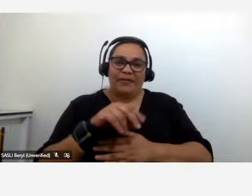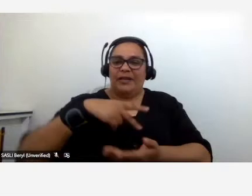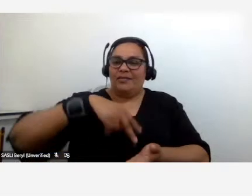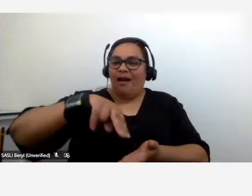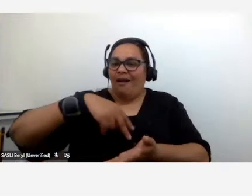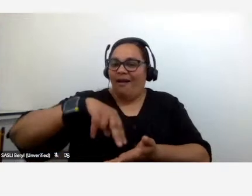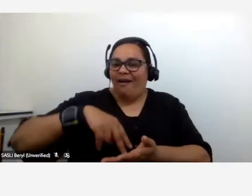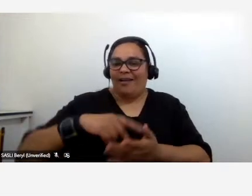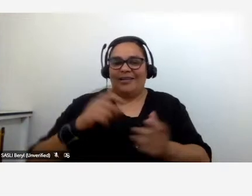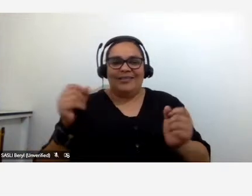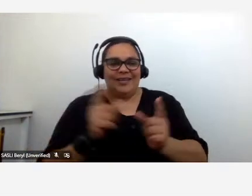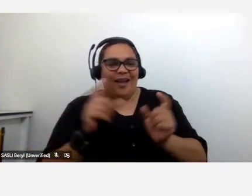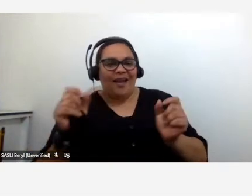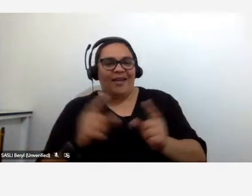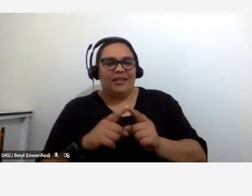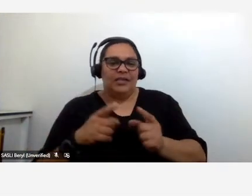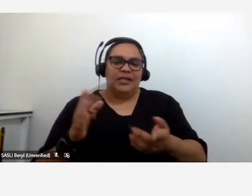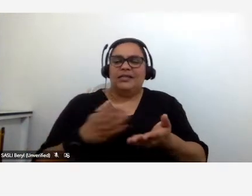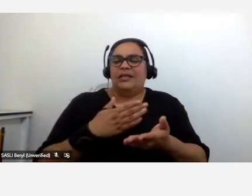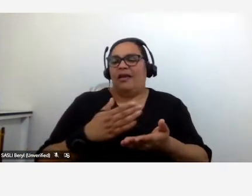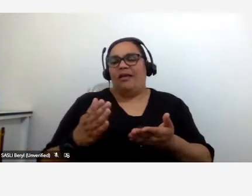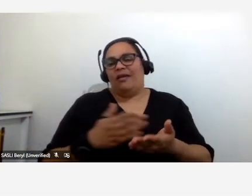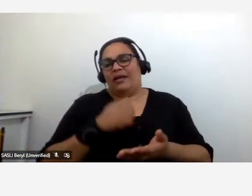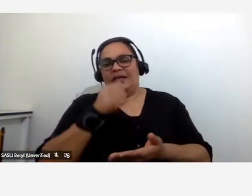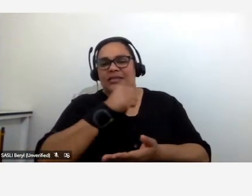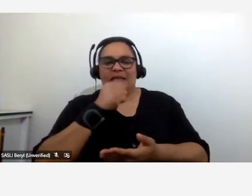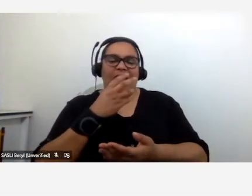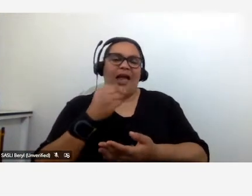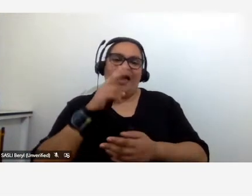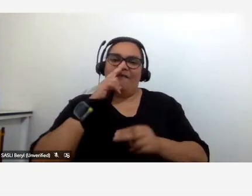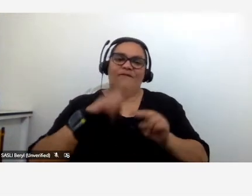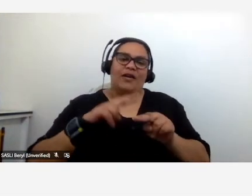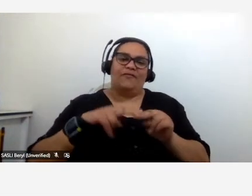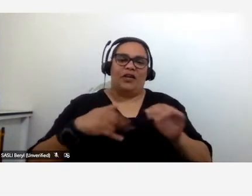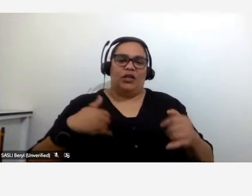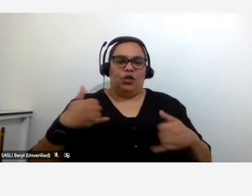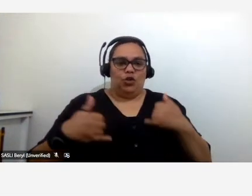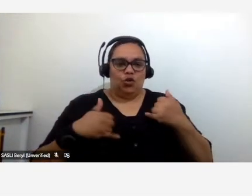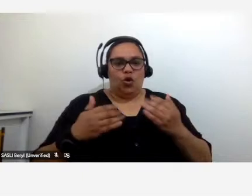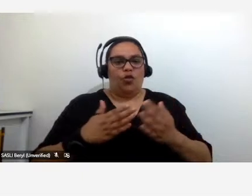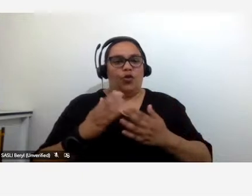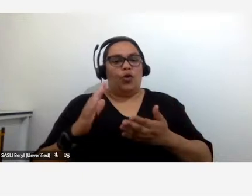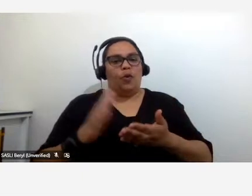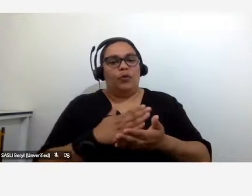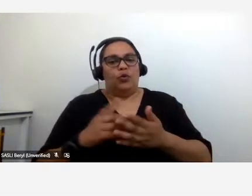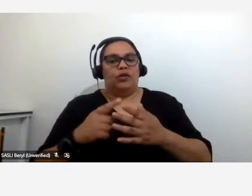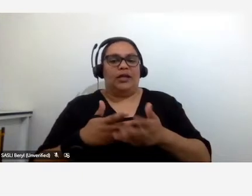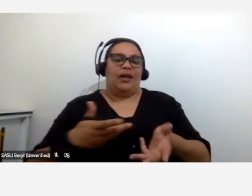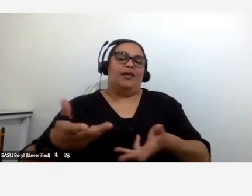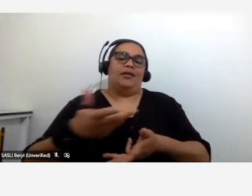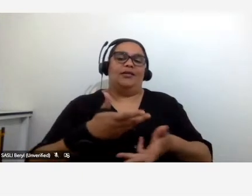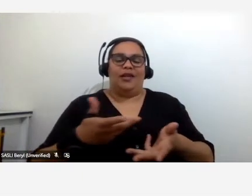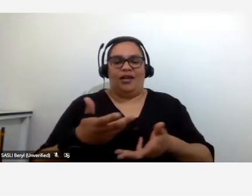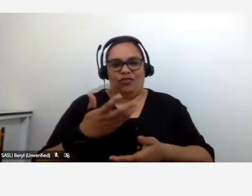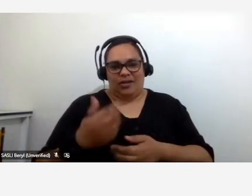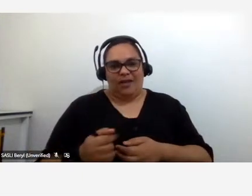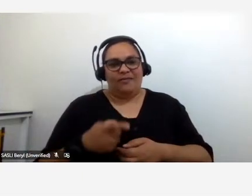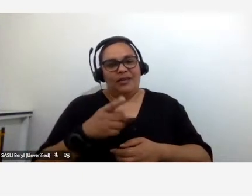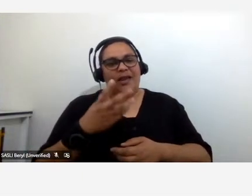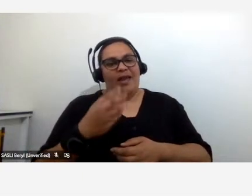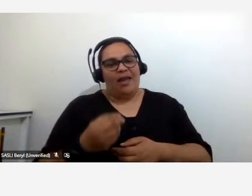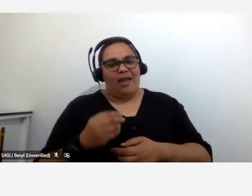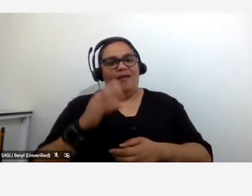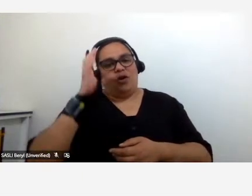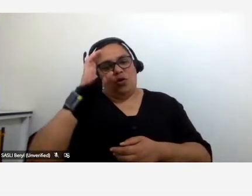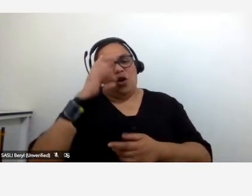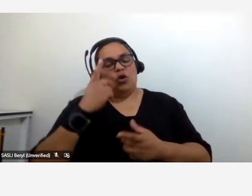dancing, drawing, singing, having the time of their lives through music and interaction. So there you've got our